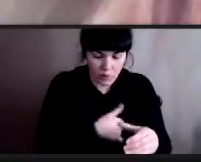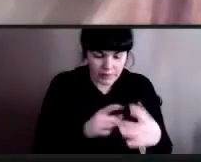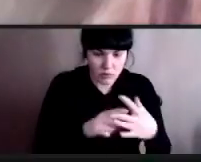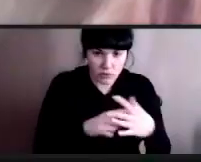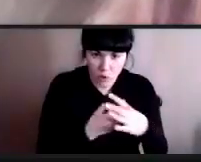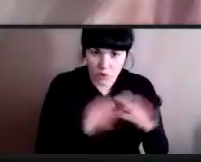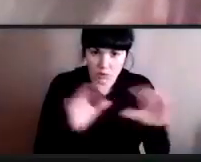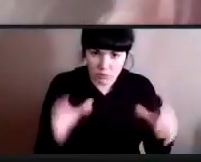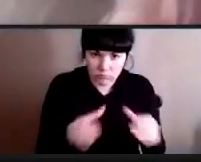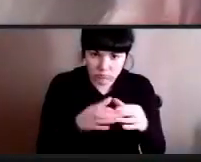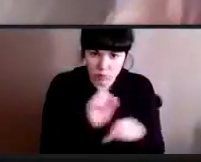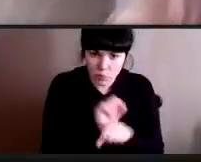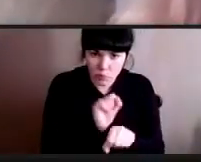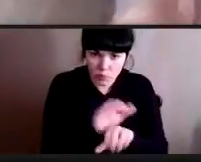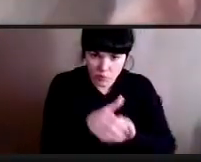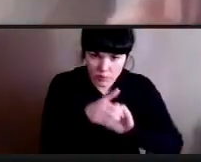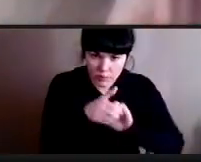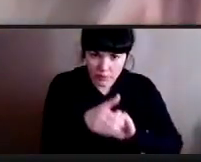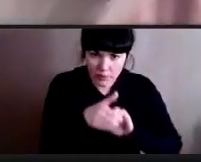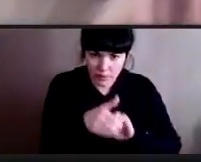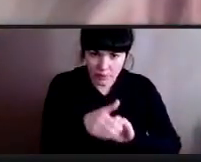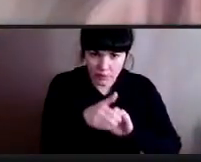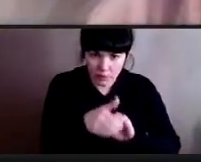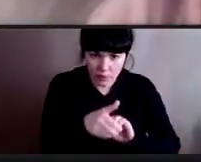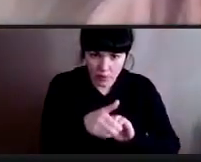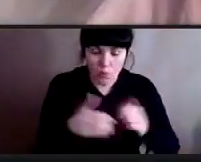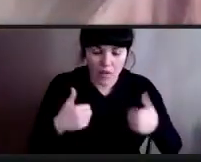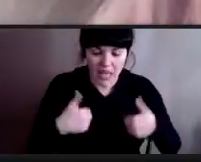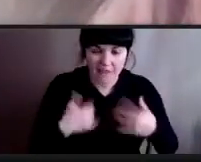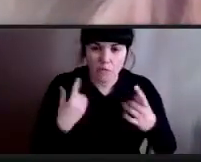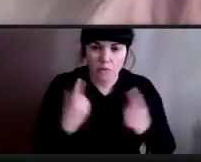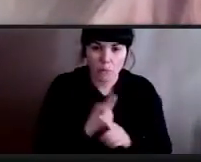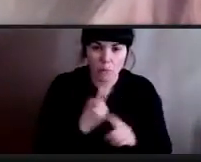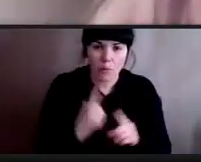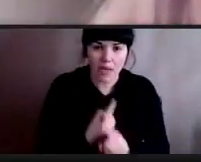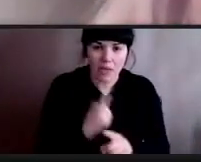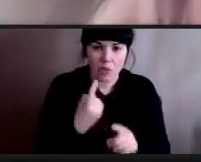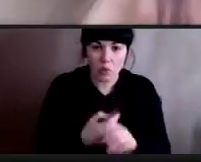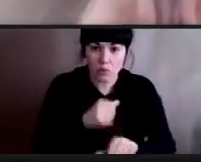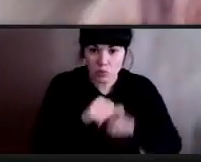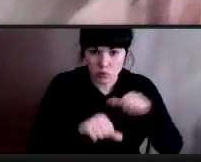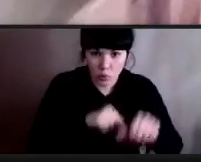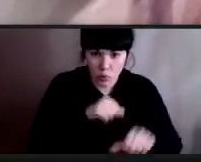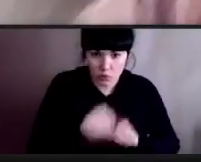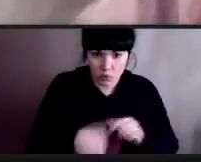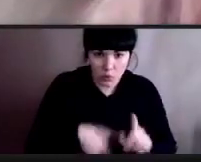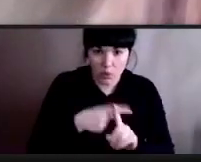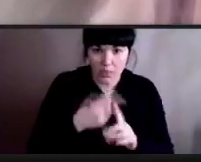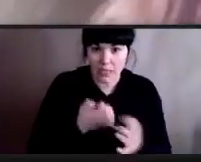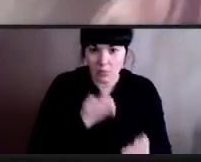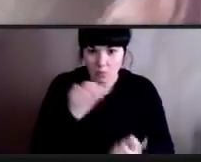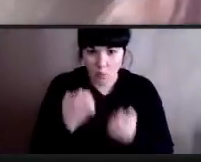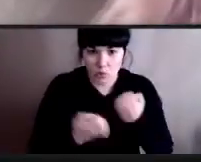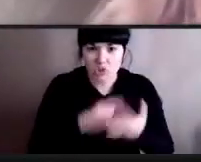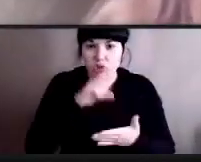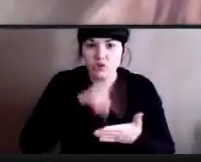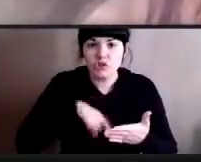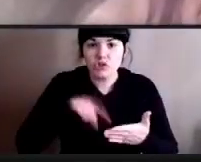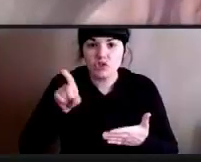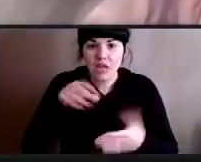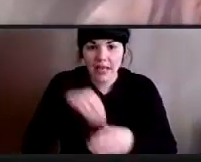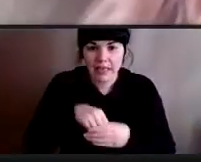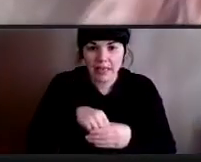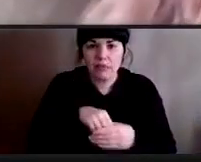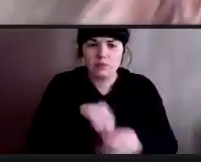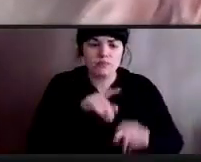check-ins with us and the staff, so that staff can begin to do that with the students. And really all it